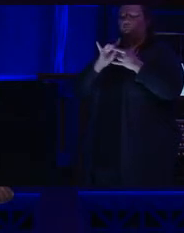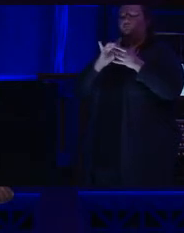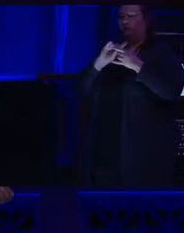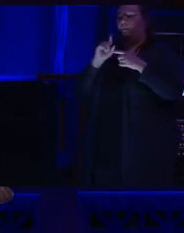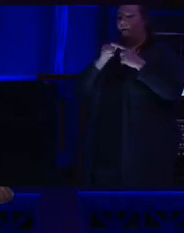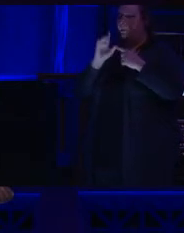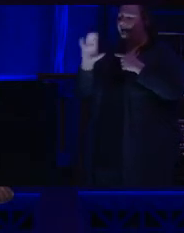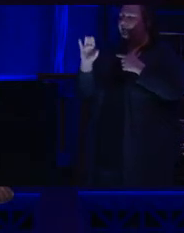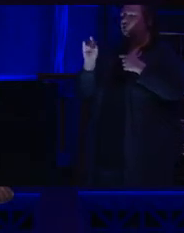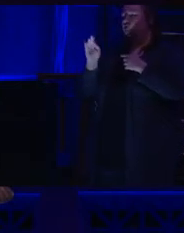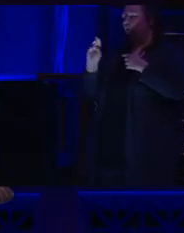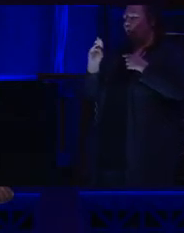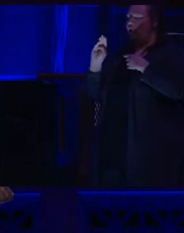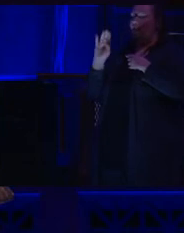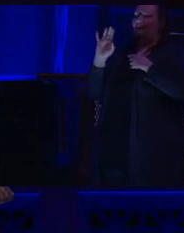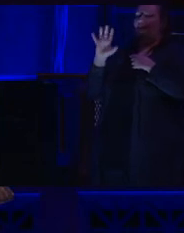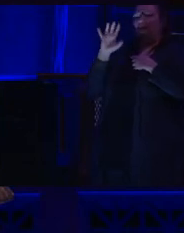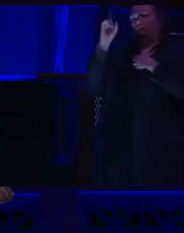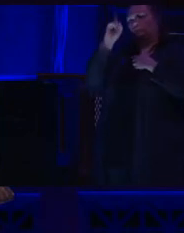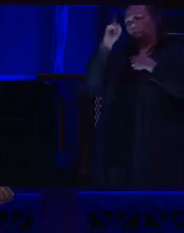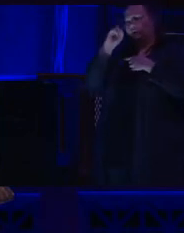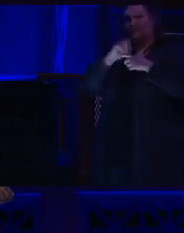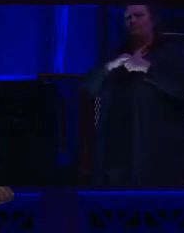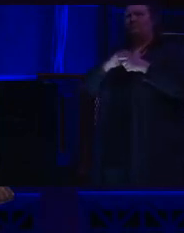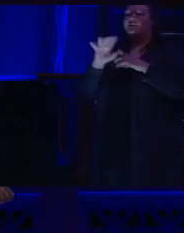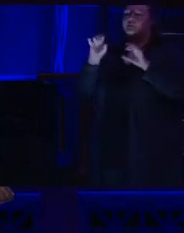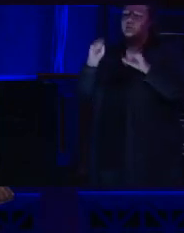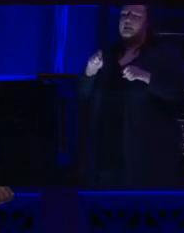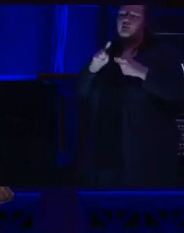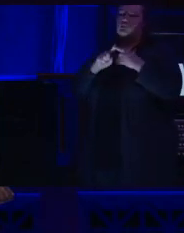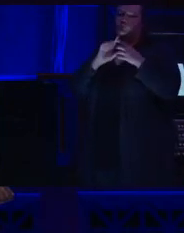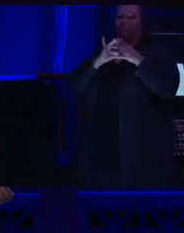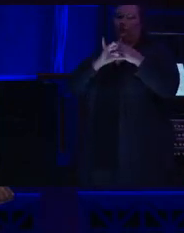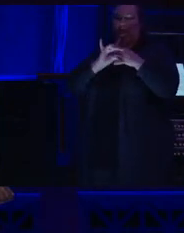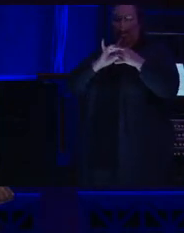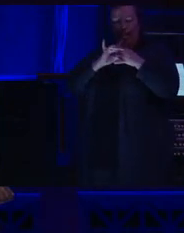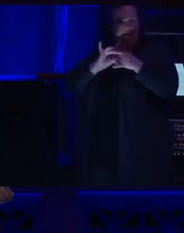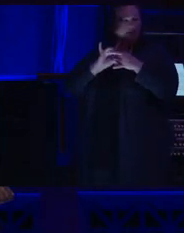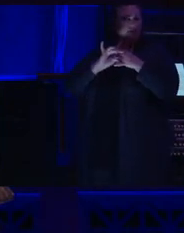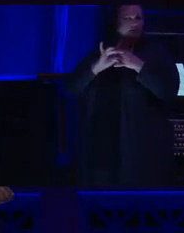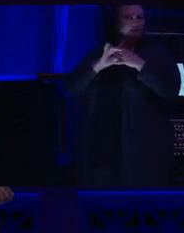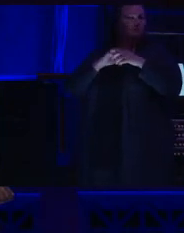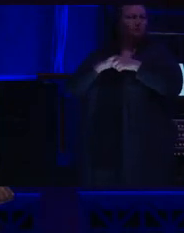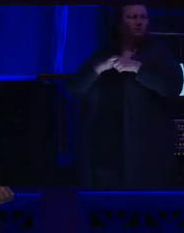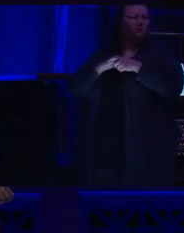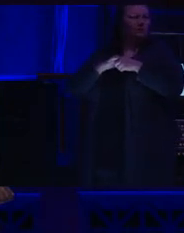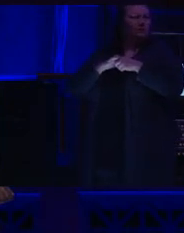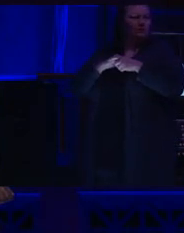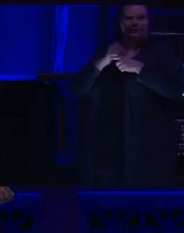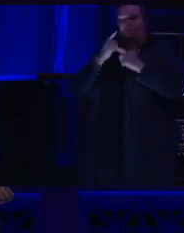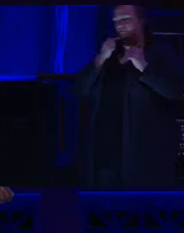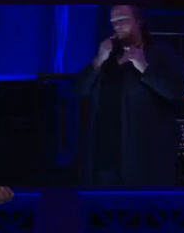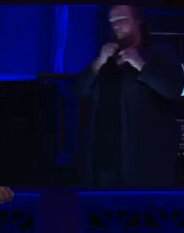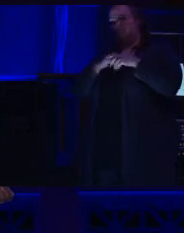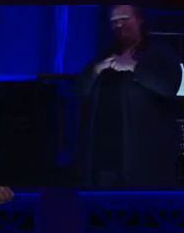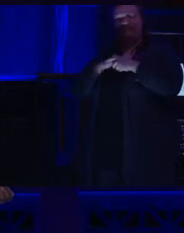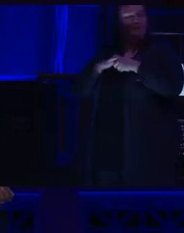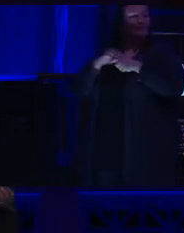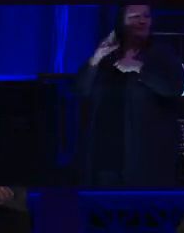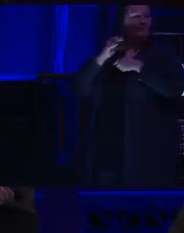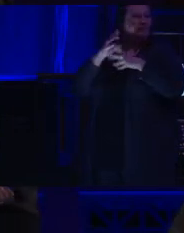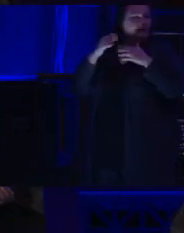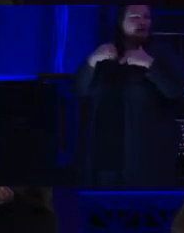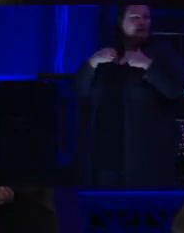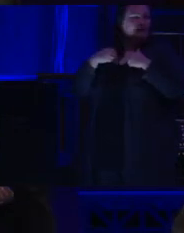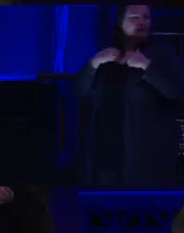charm, his wisdom, his ability to connect with those around him, his high fives. And he has